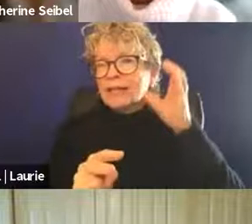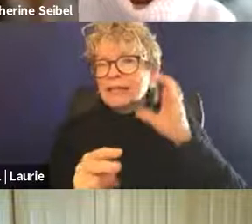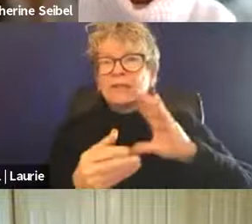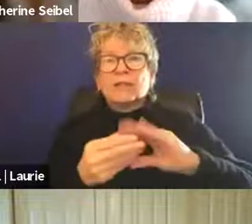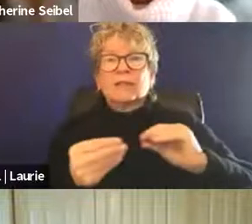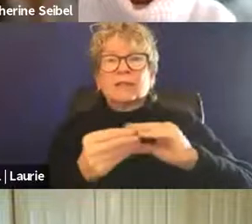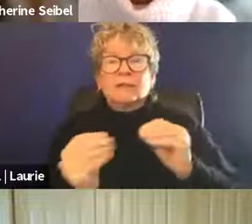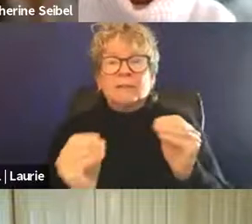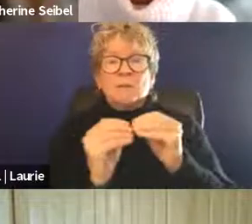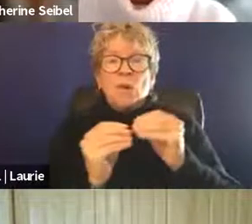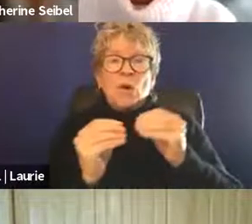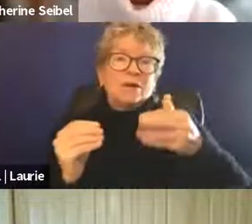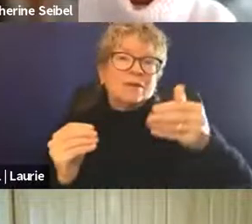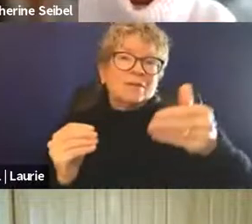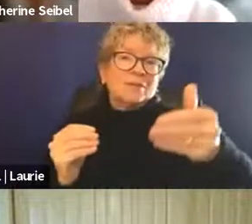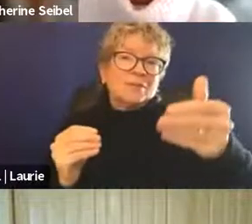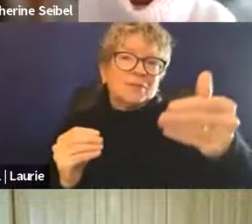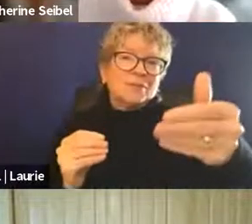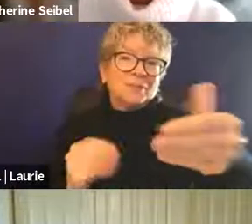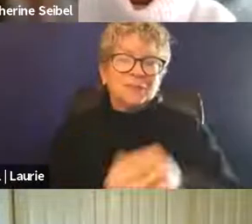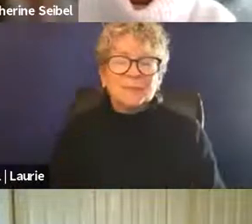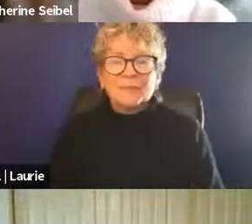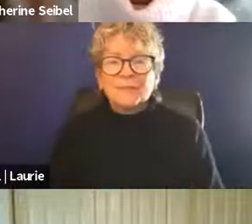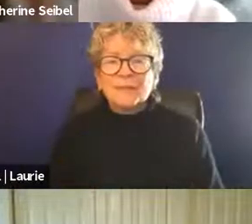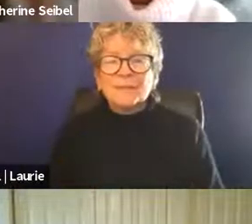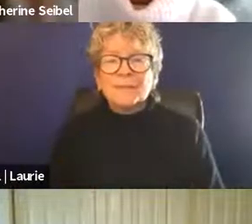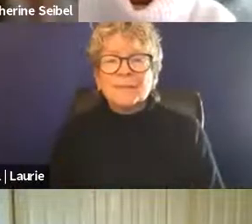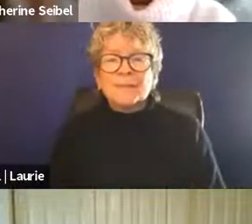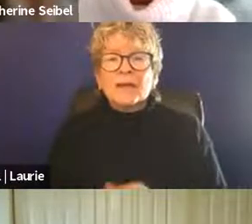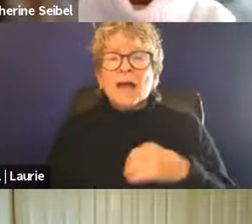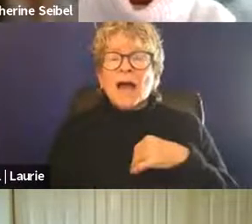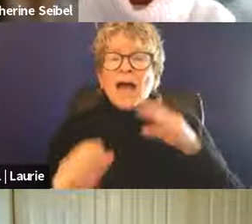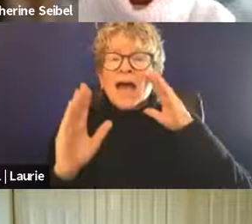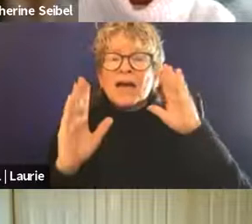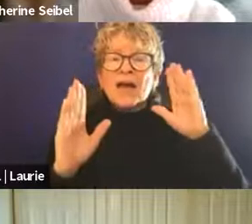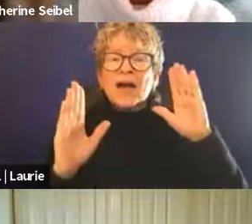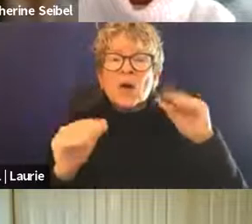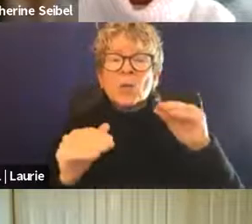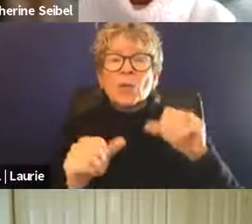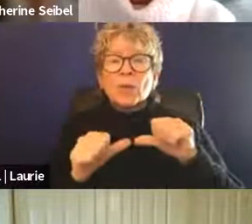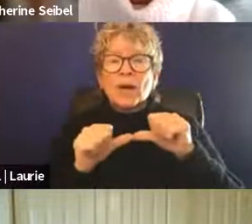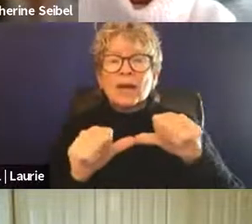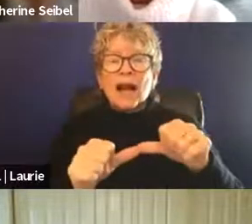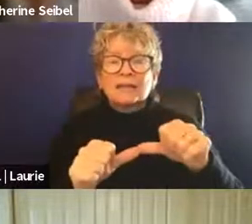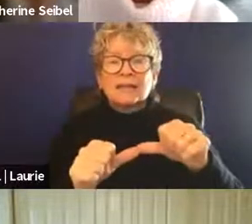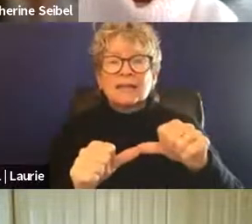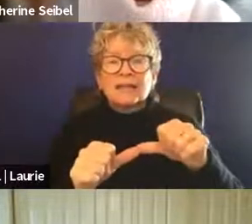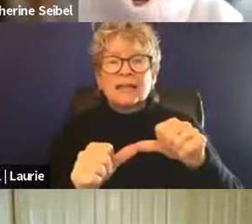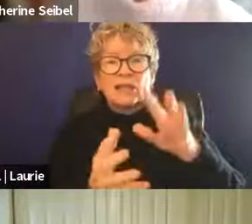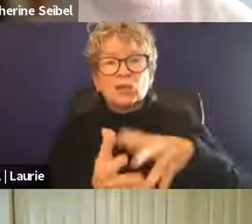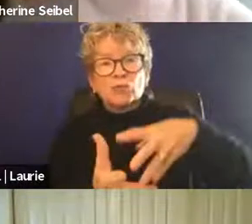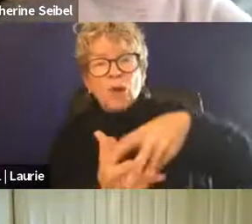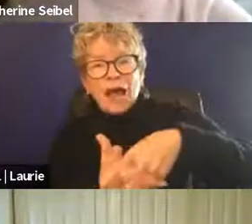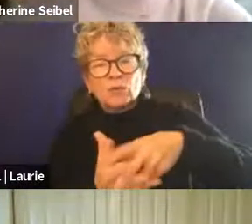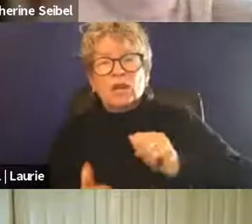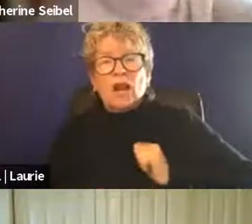meetings progress. And I hope that we will constantly ground ourselves in the